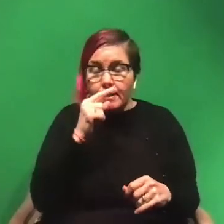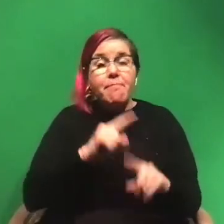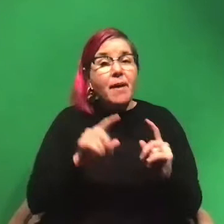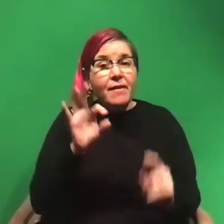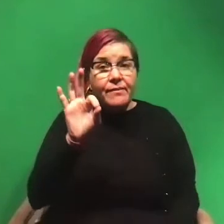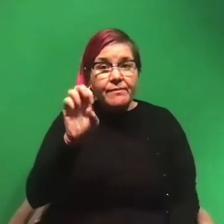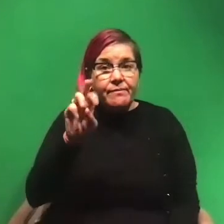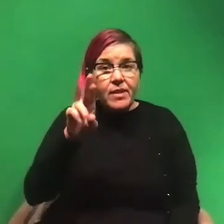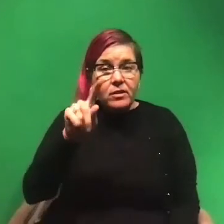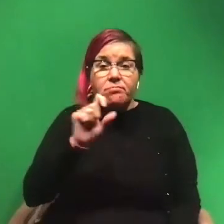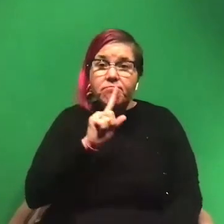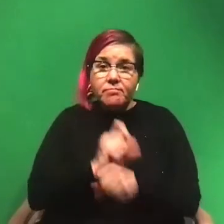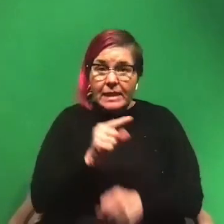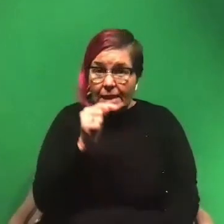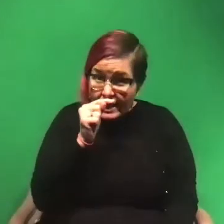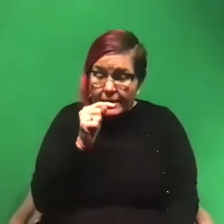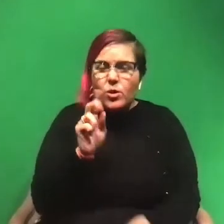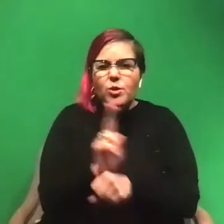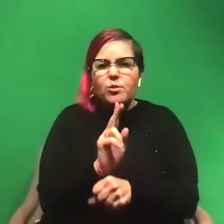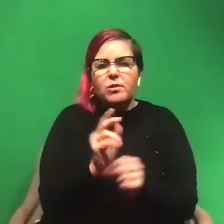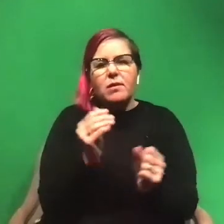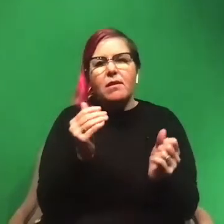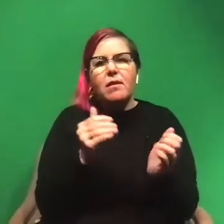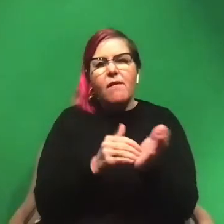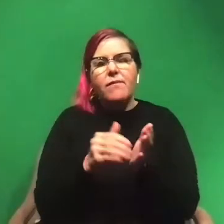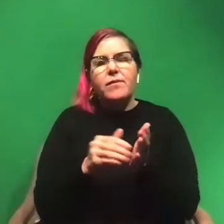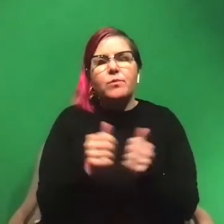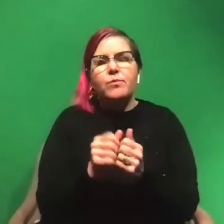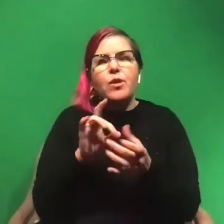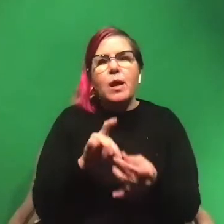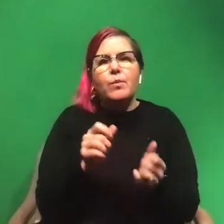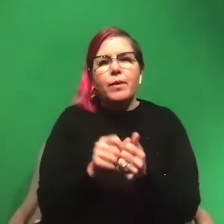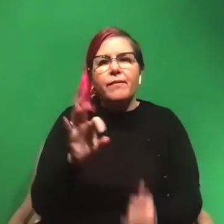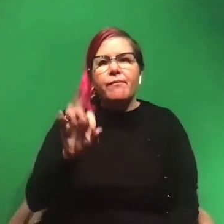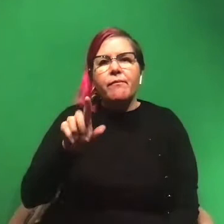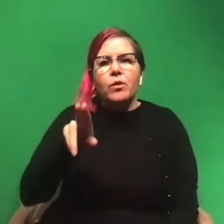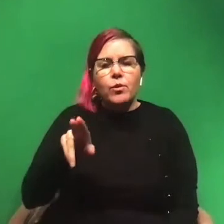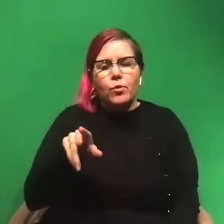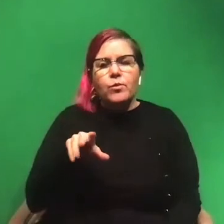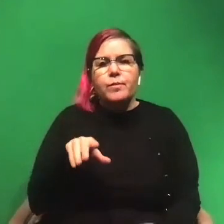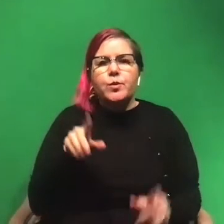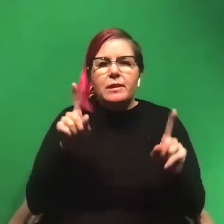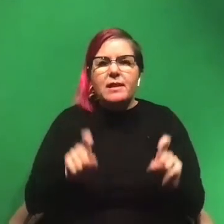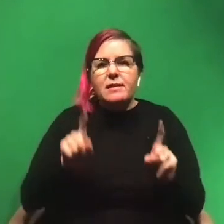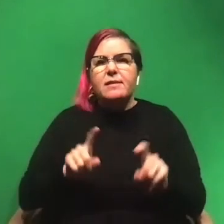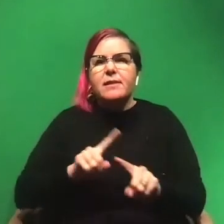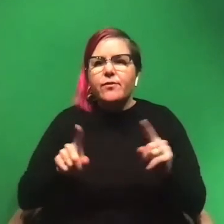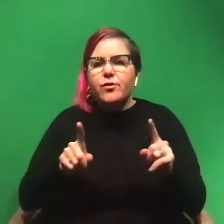and they have been used a lot in the influenza field to test this, to see dynamics of